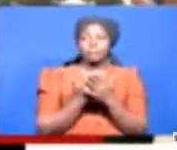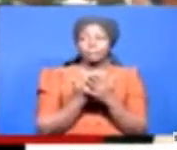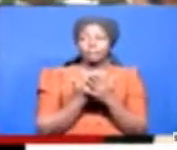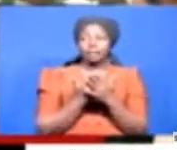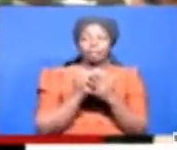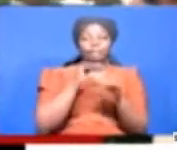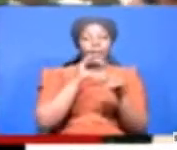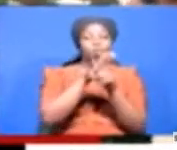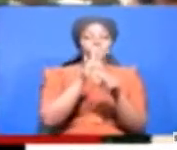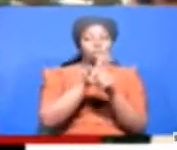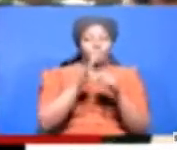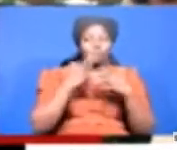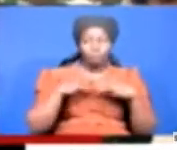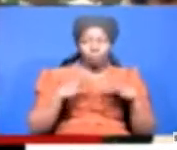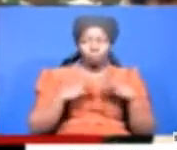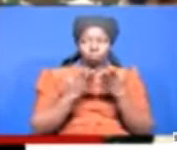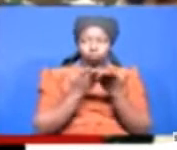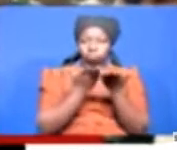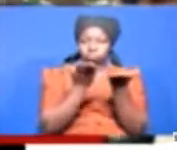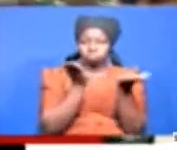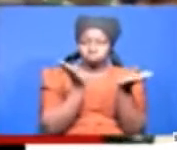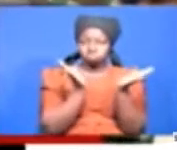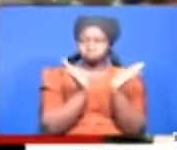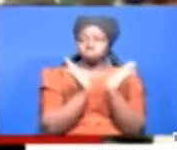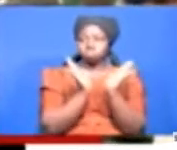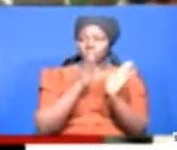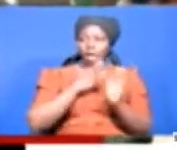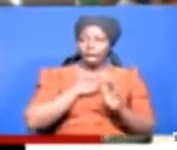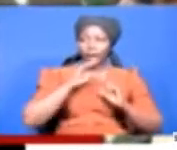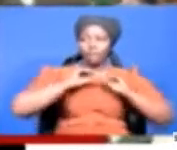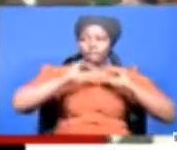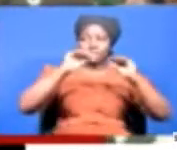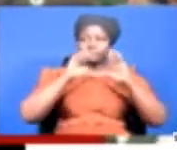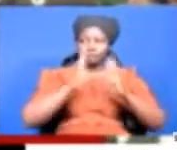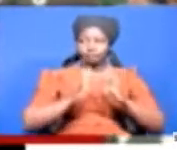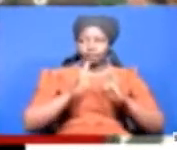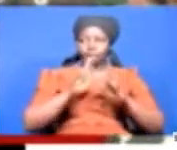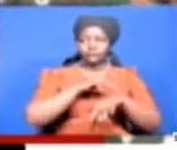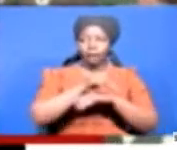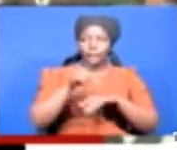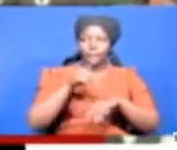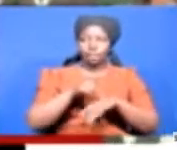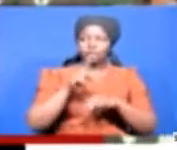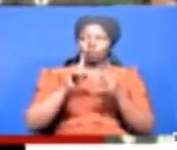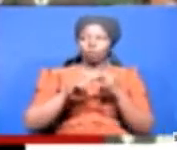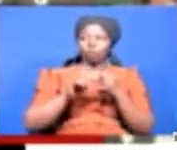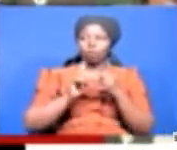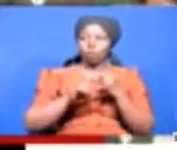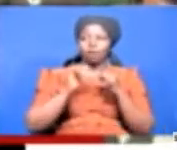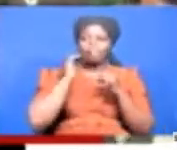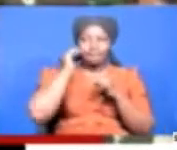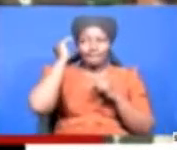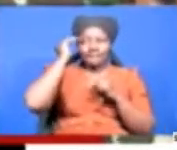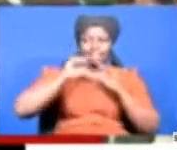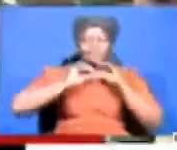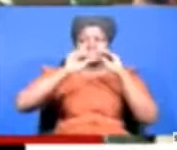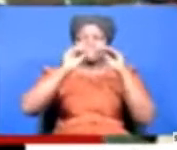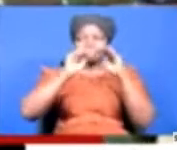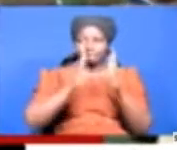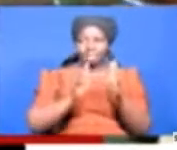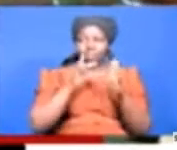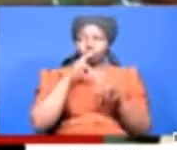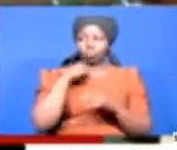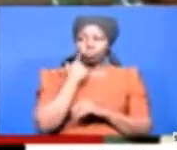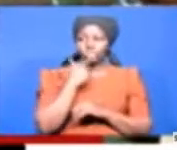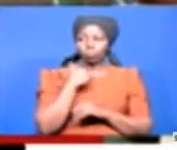majority of our teachers, the principals and head teachers, who have